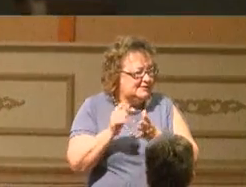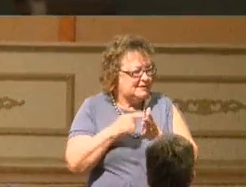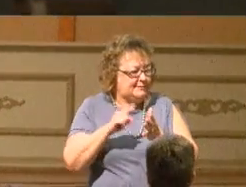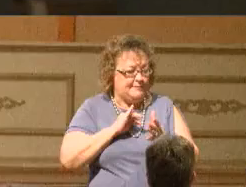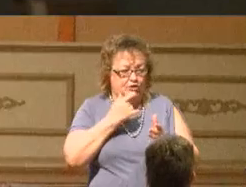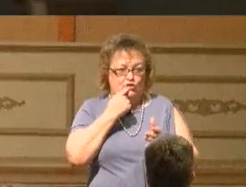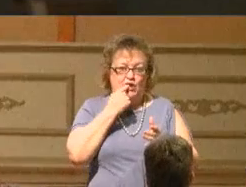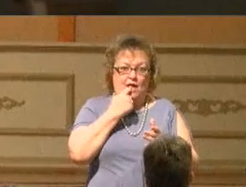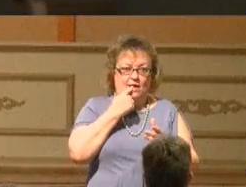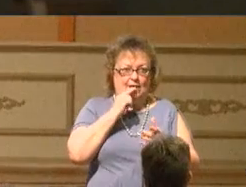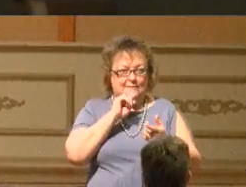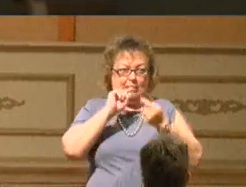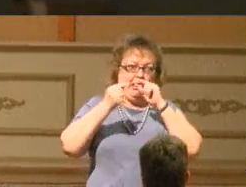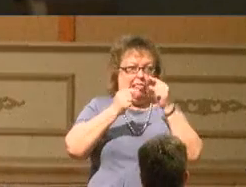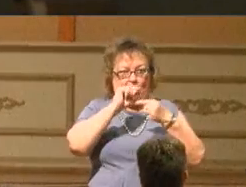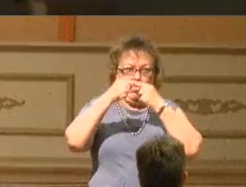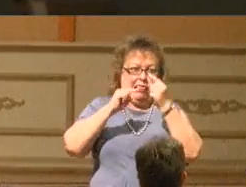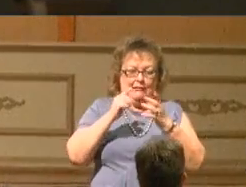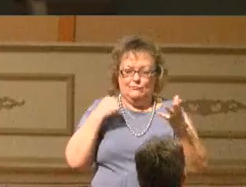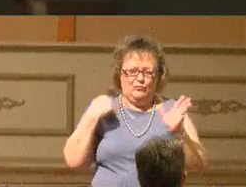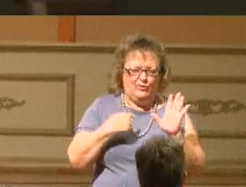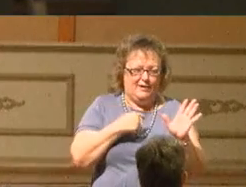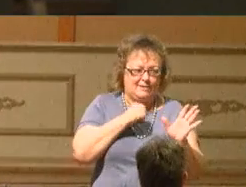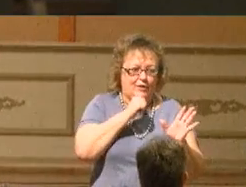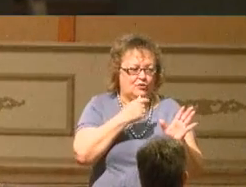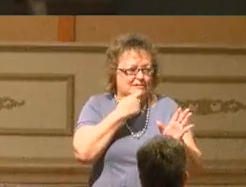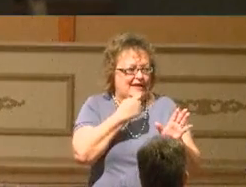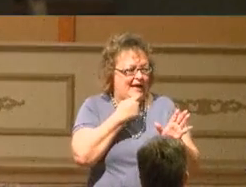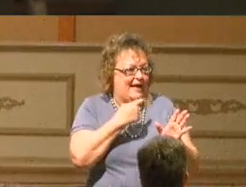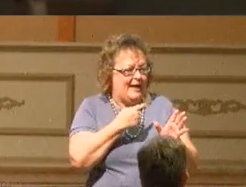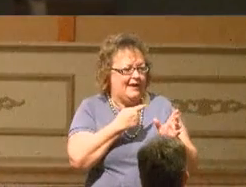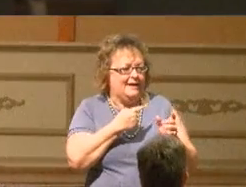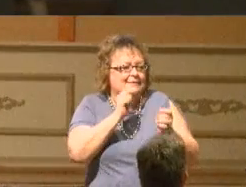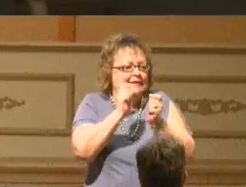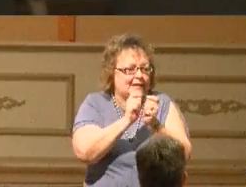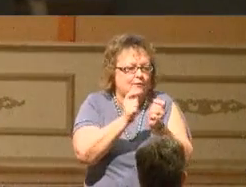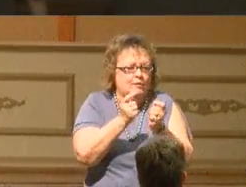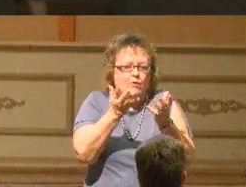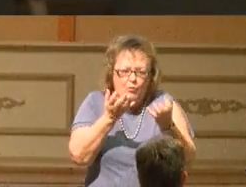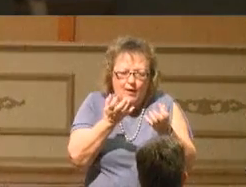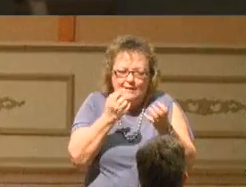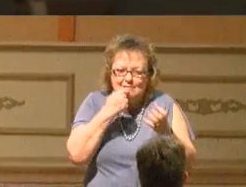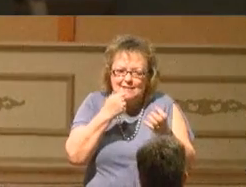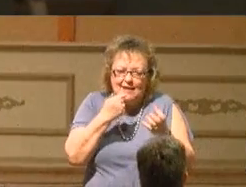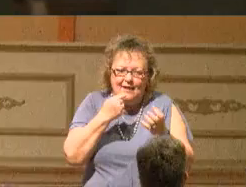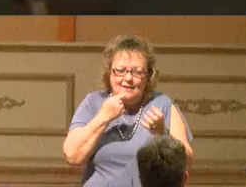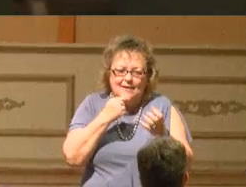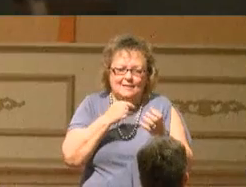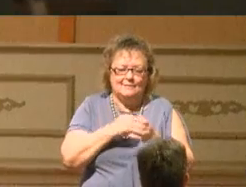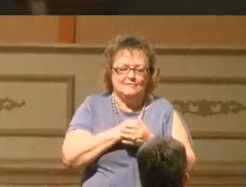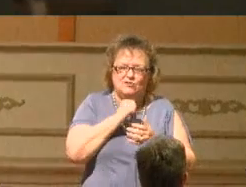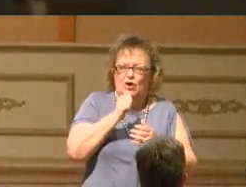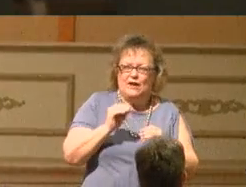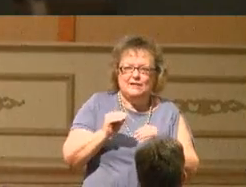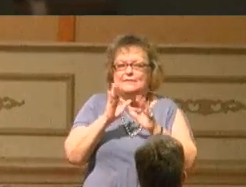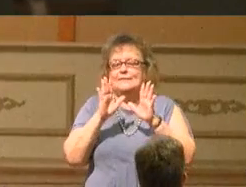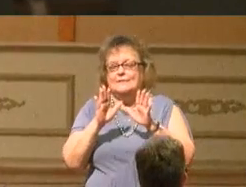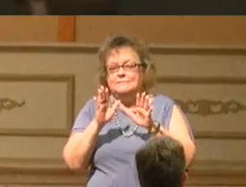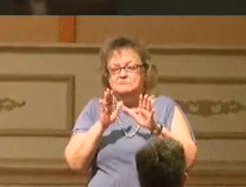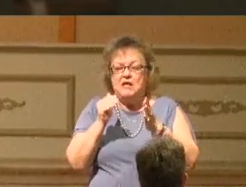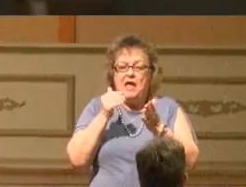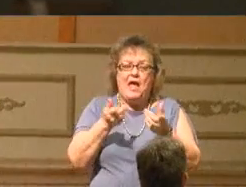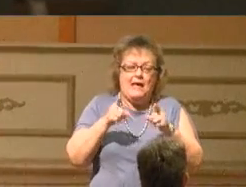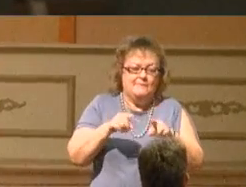tongue gets twisted, and we don't say the things that we'd like to say, and doesn't come out the way we want. That happens to me quite